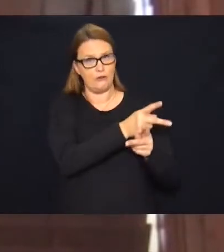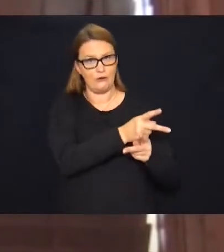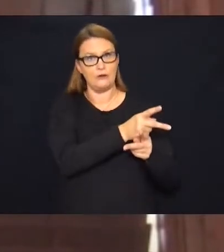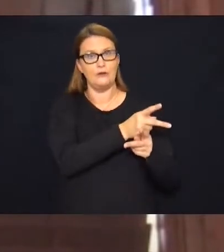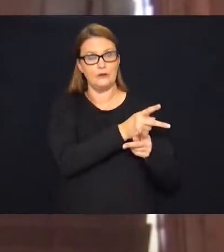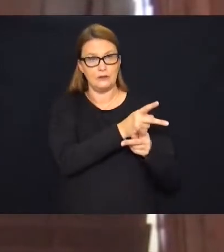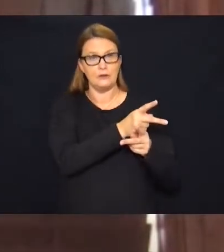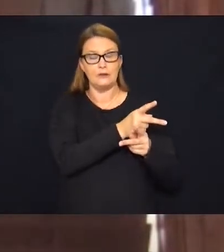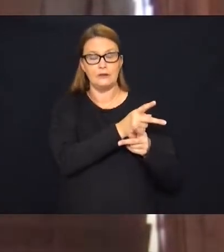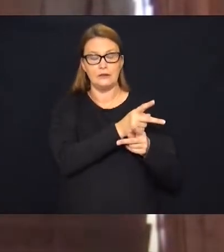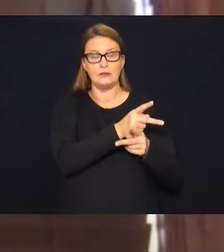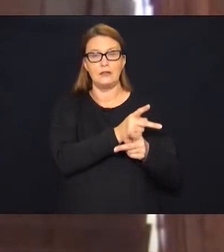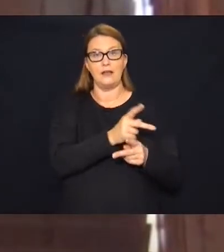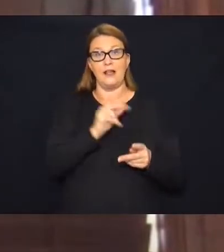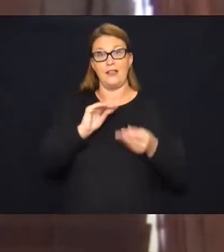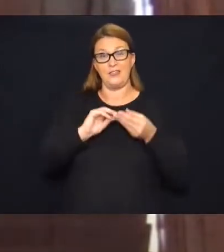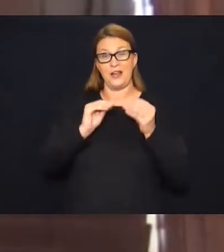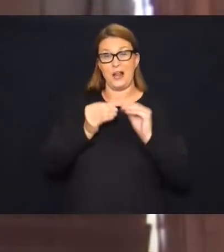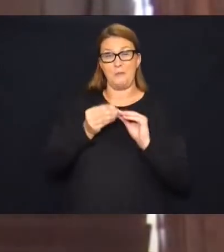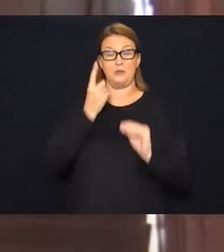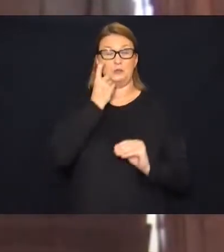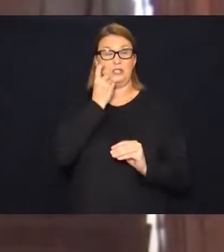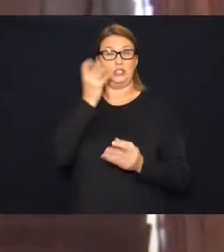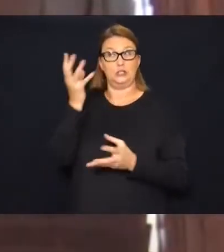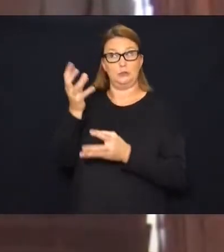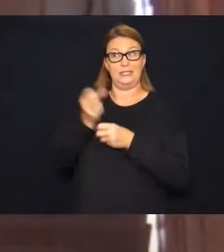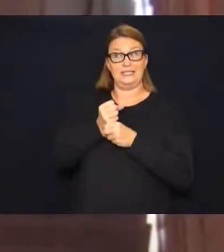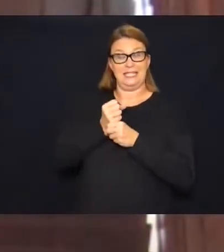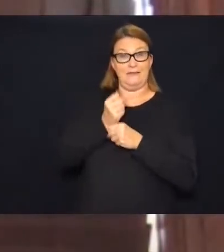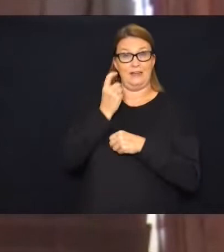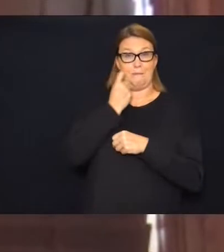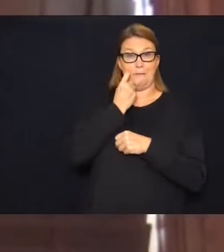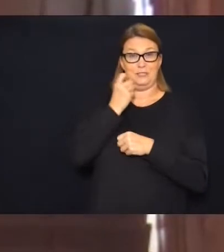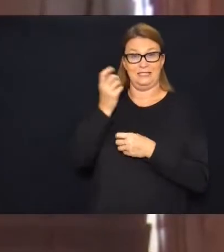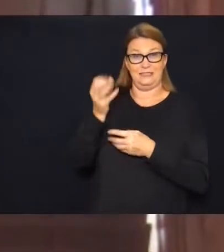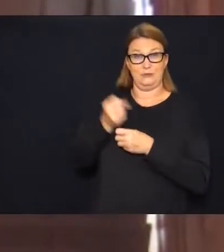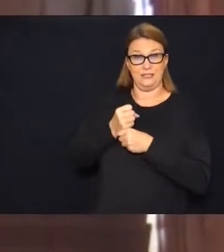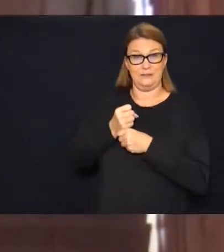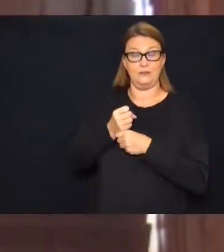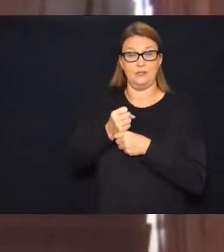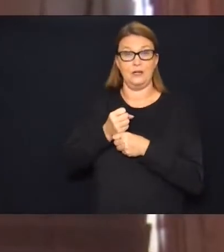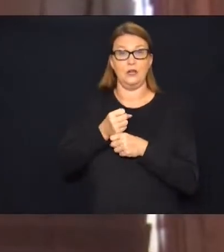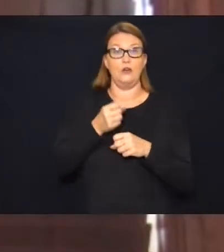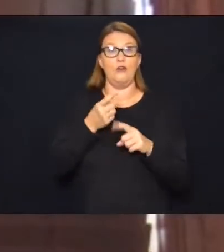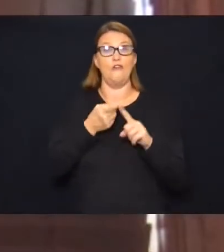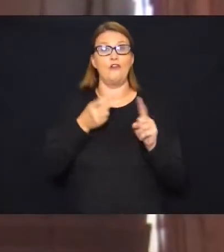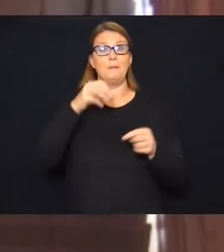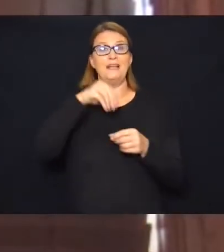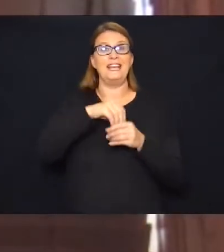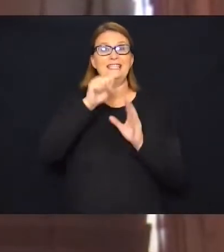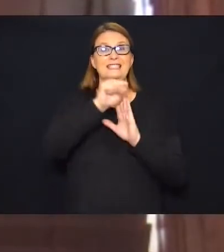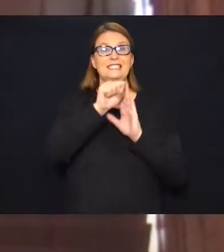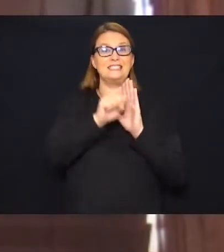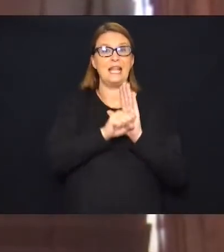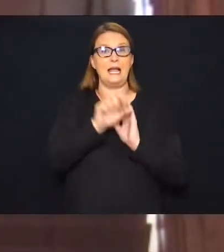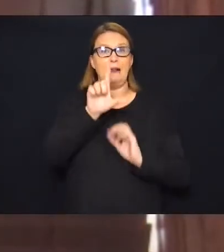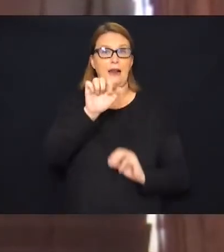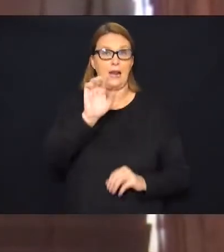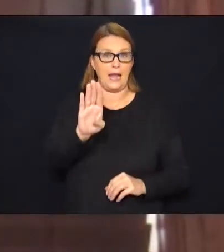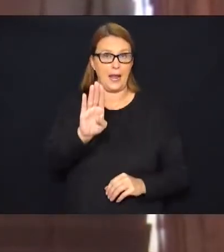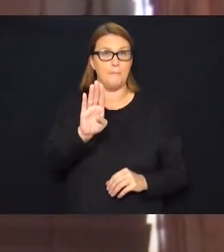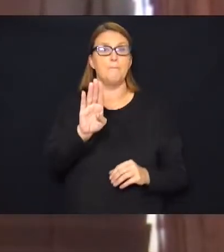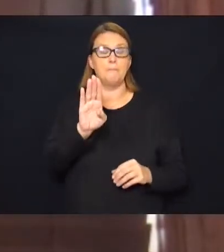The updated numbers that we just got immediately from our in-state sequencing lab